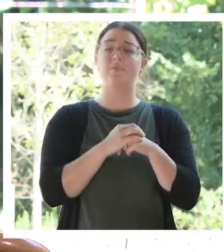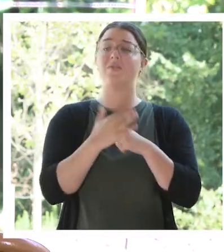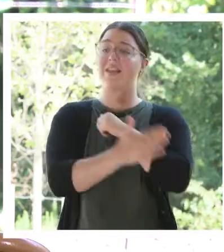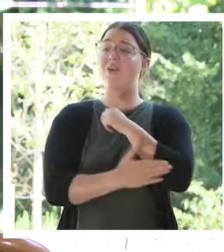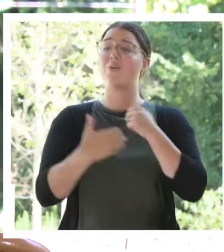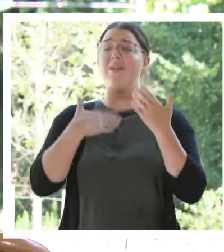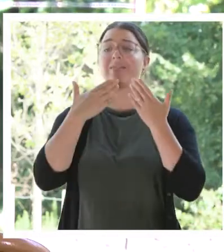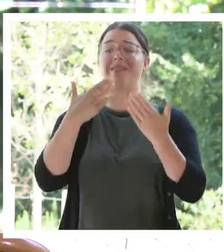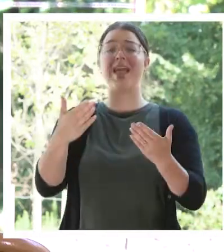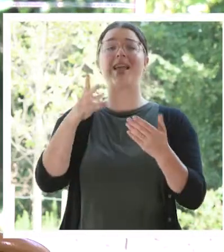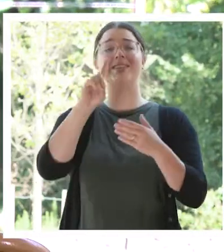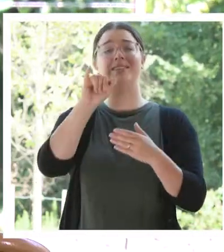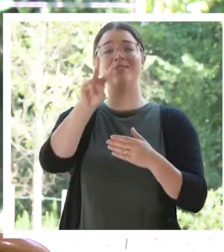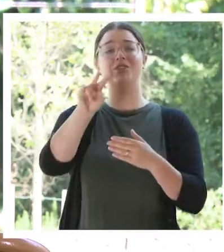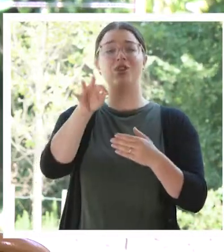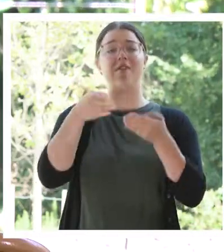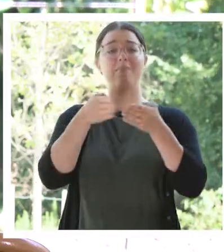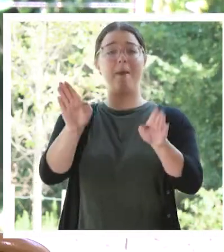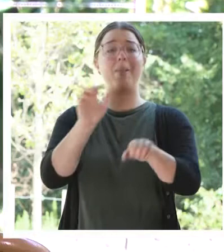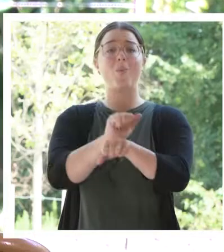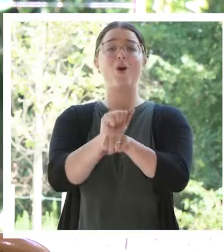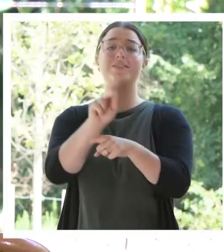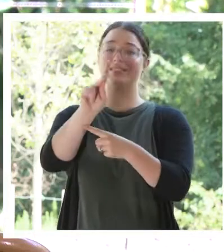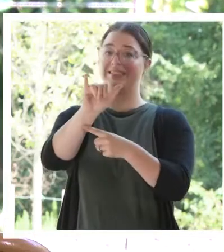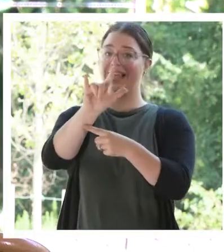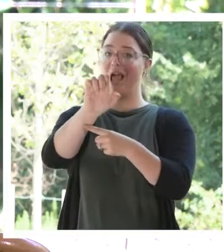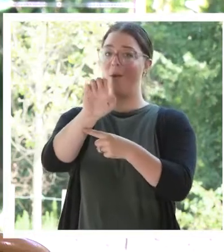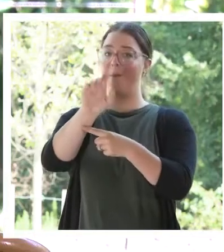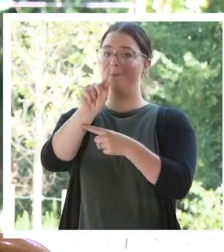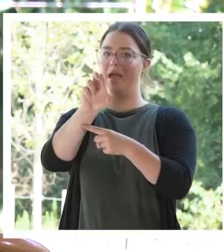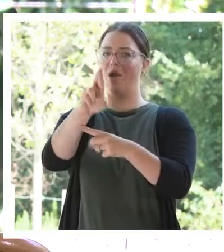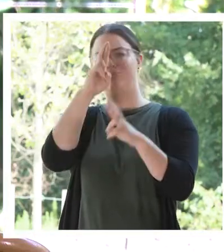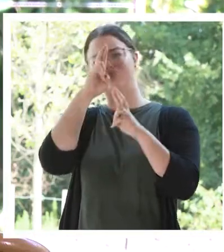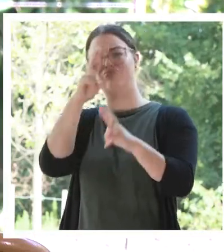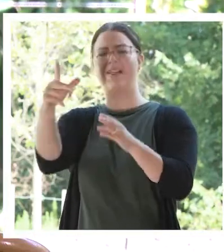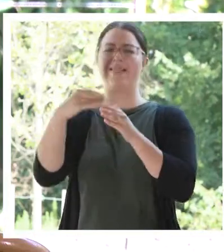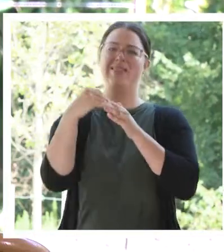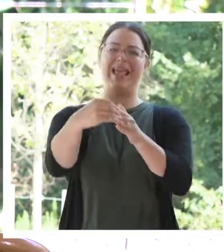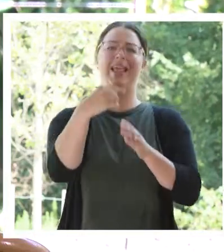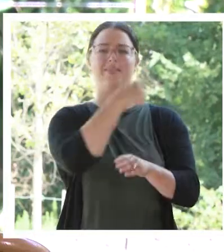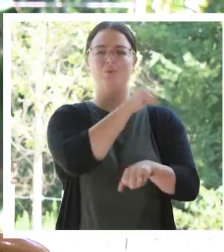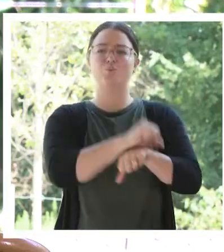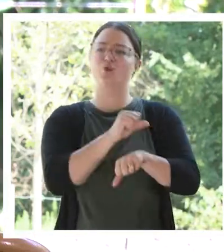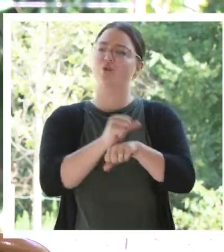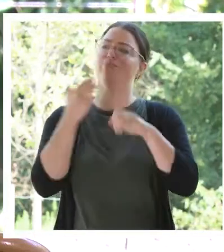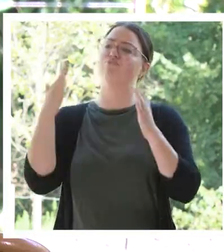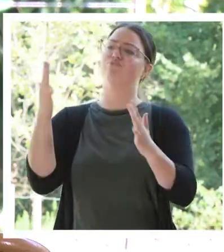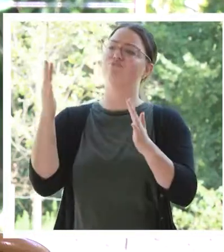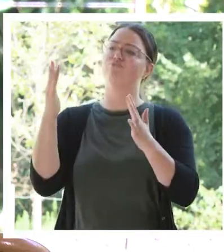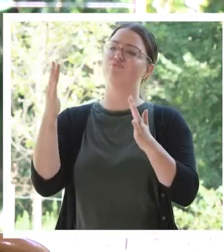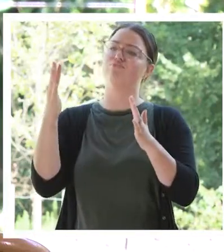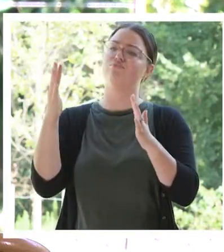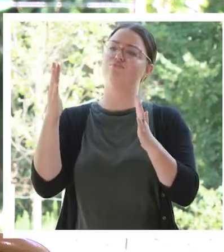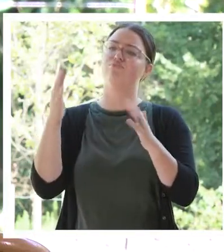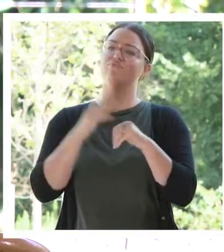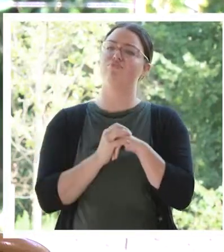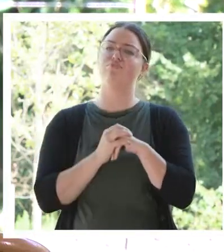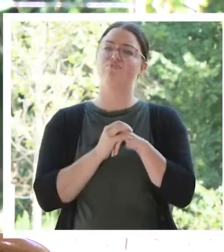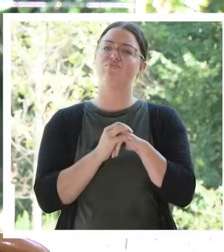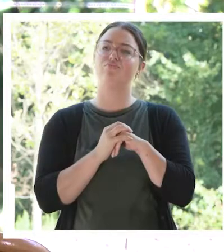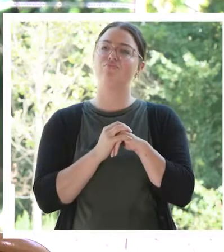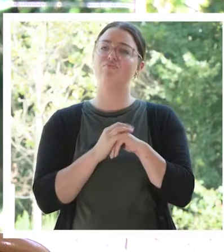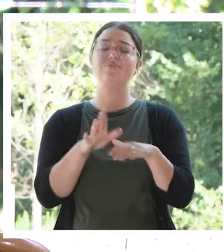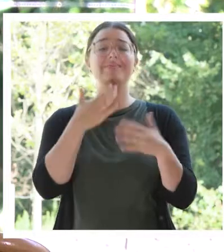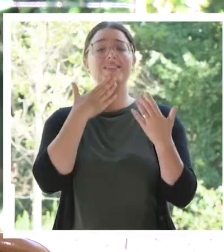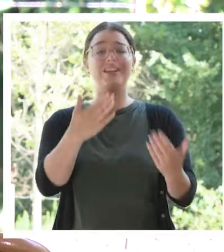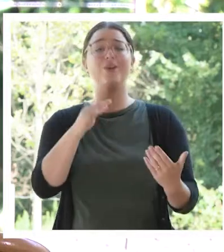particularly Kyle Baker, who led this effort. Let's give him a round of applause. I want to thank